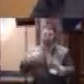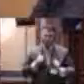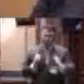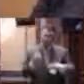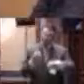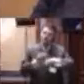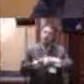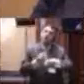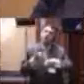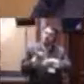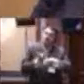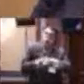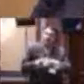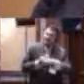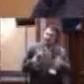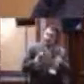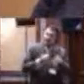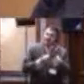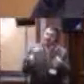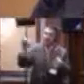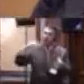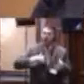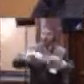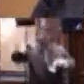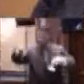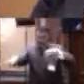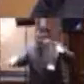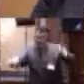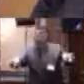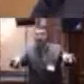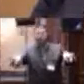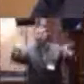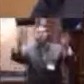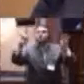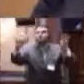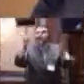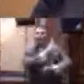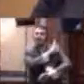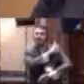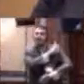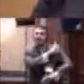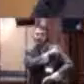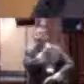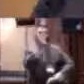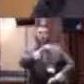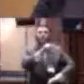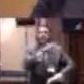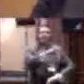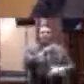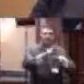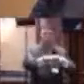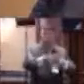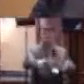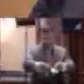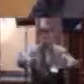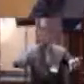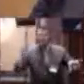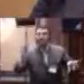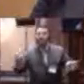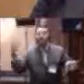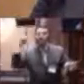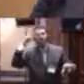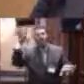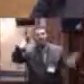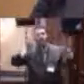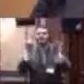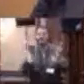compensation for the individual as well as the hosting countries. I mean, we need to be pragmatic, and I